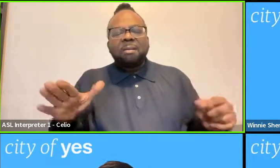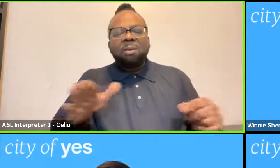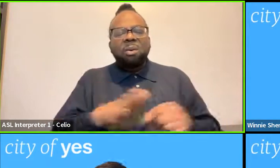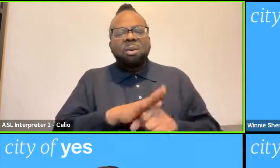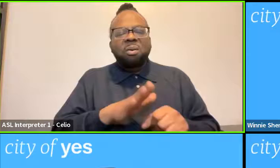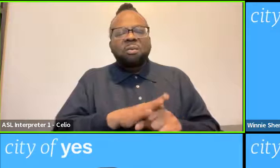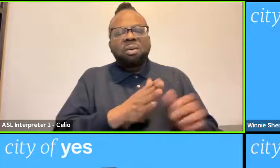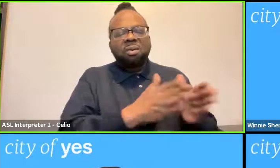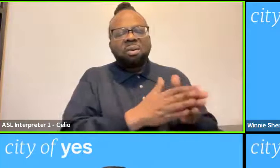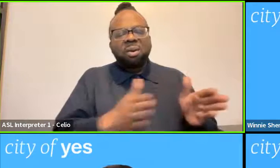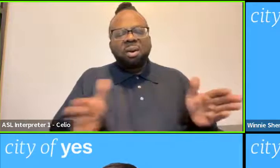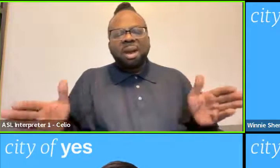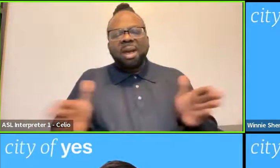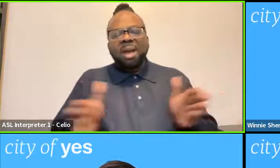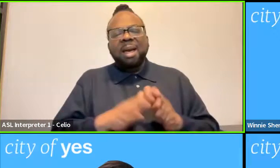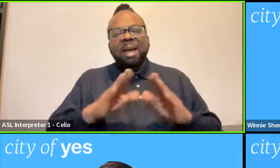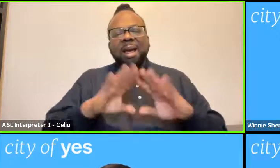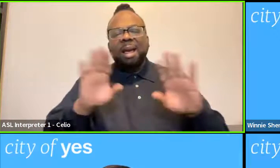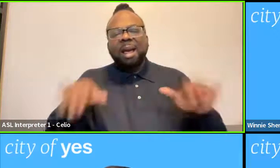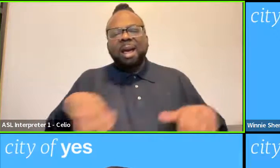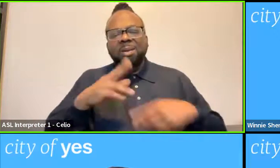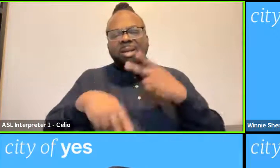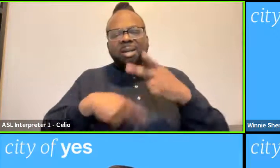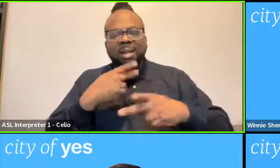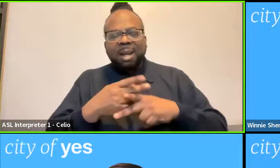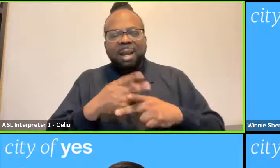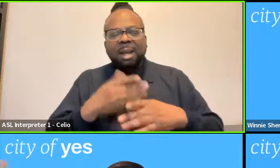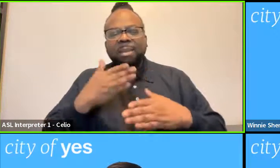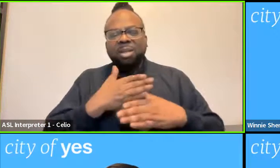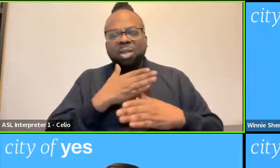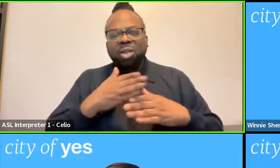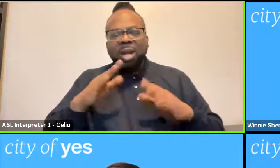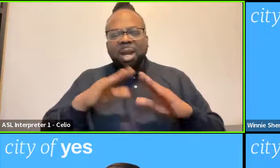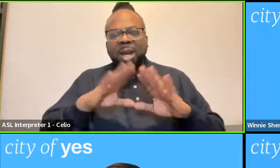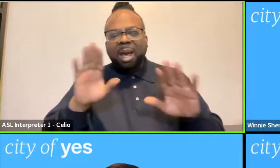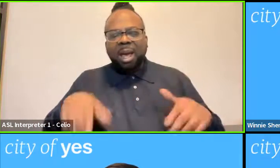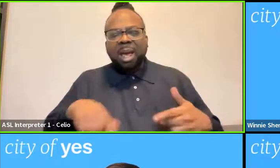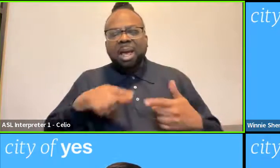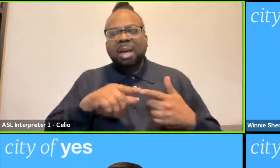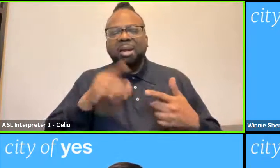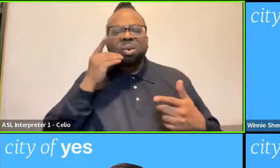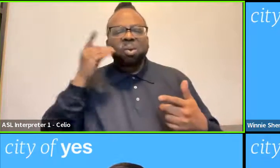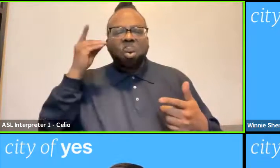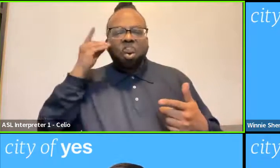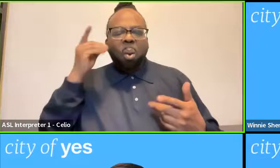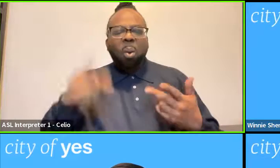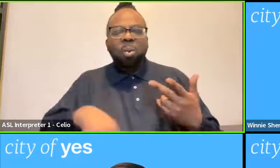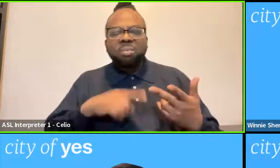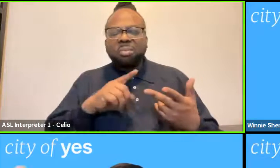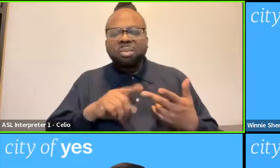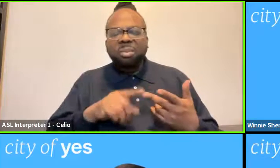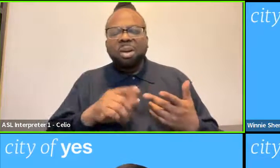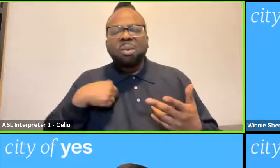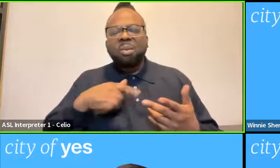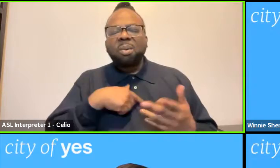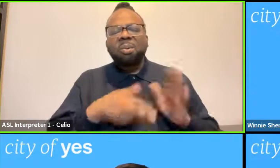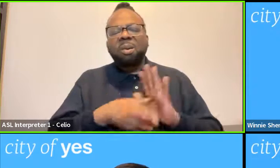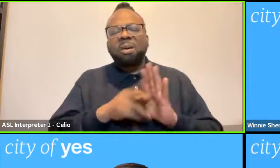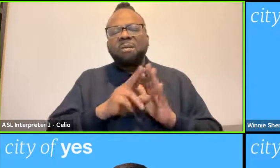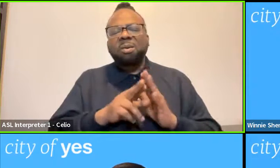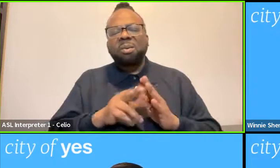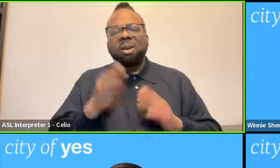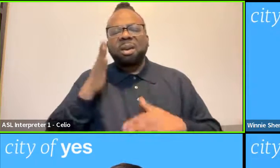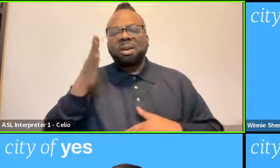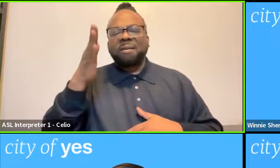including supportive housing, you know, shared housing, dorms, things like that. But Yep. we're gonna cover that in a future info